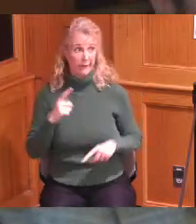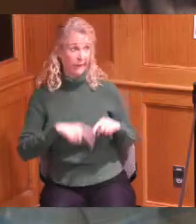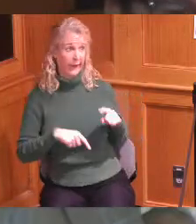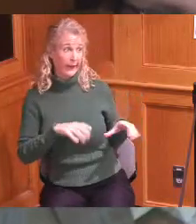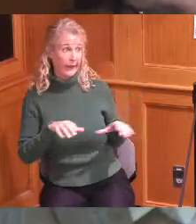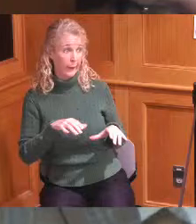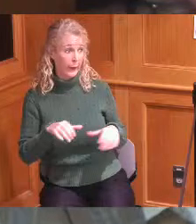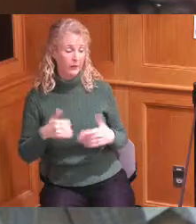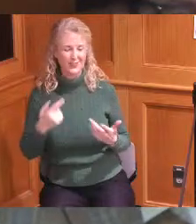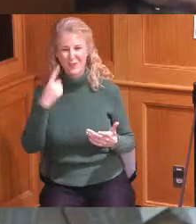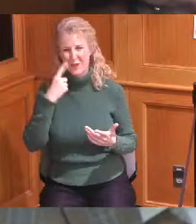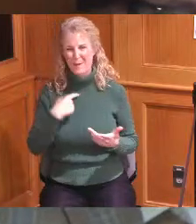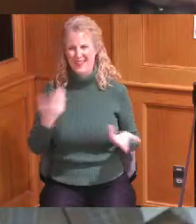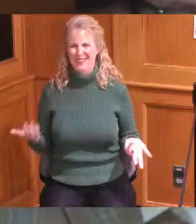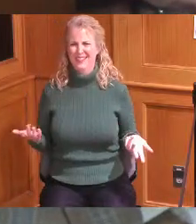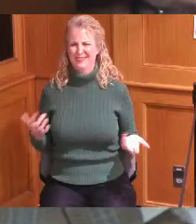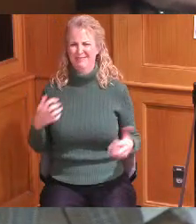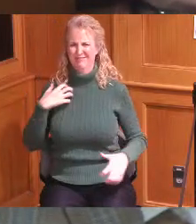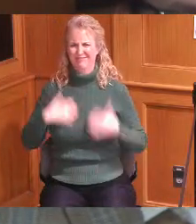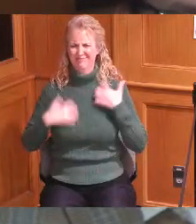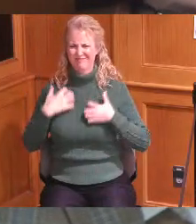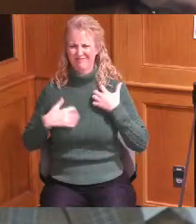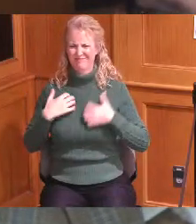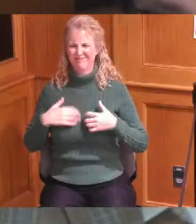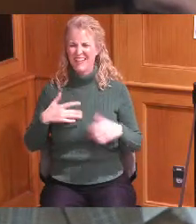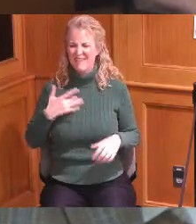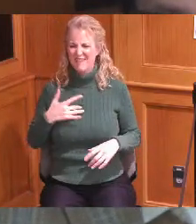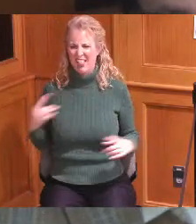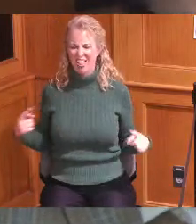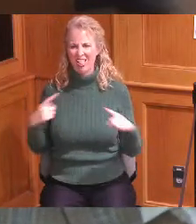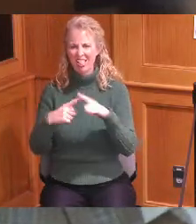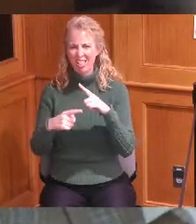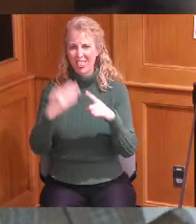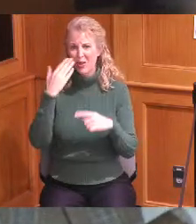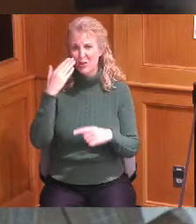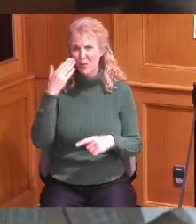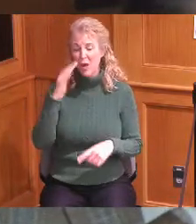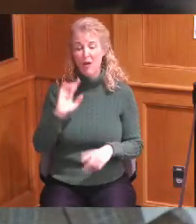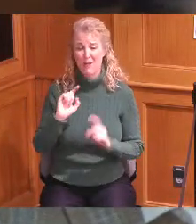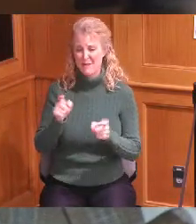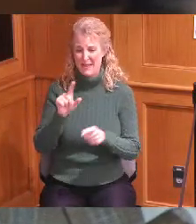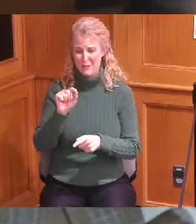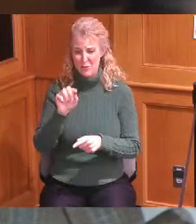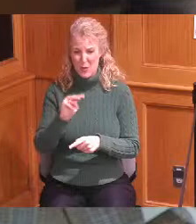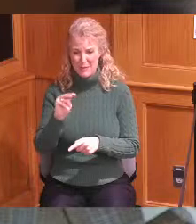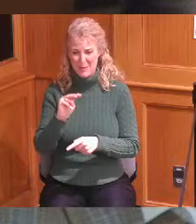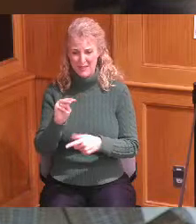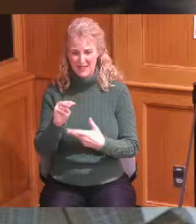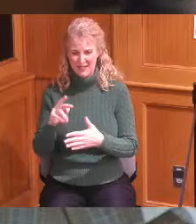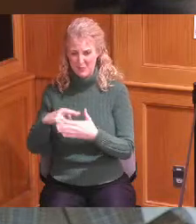it just, for me, it just don't feel right. I get on the elevator, 20 million upstairs, and go downstairs, and